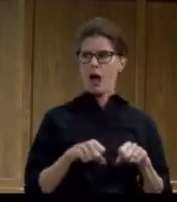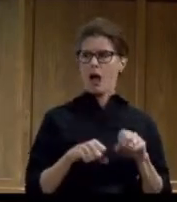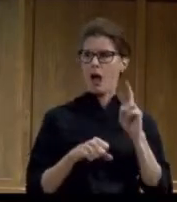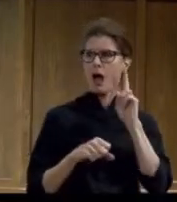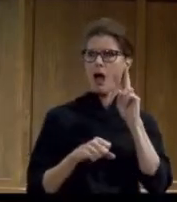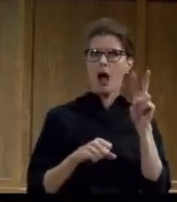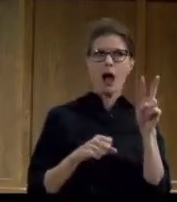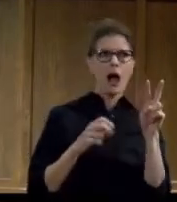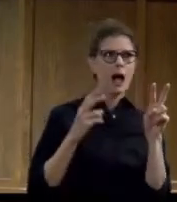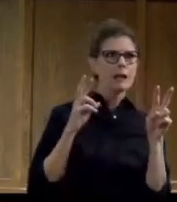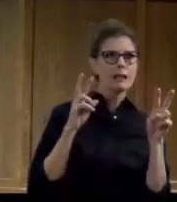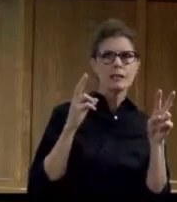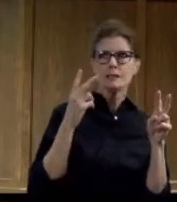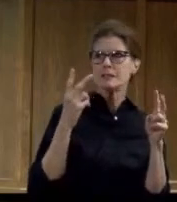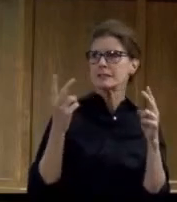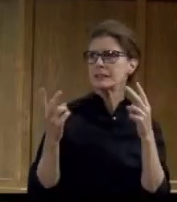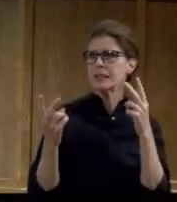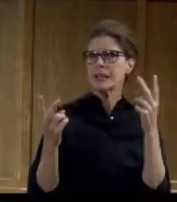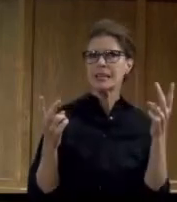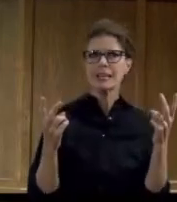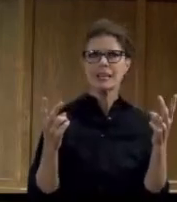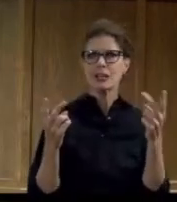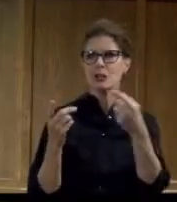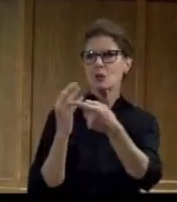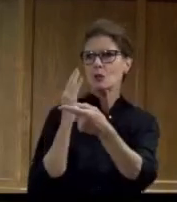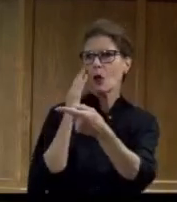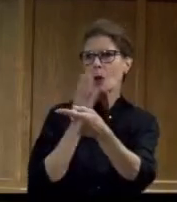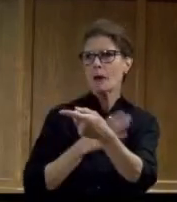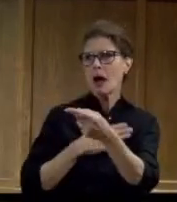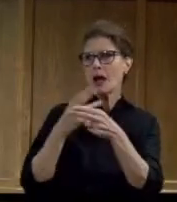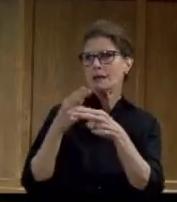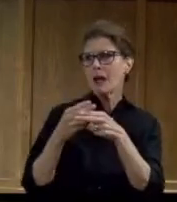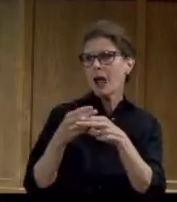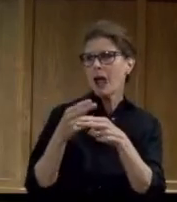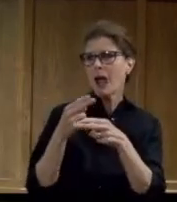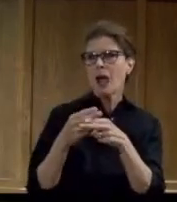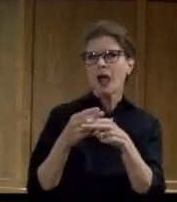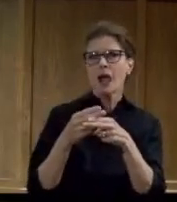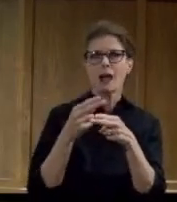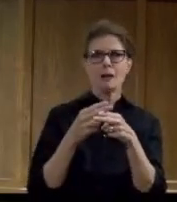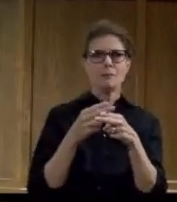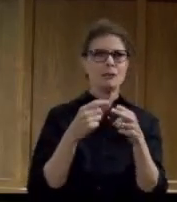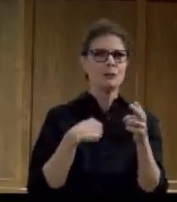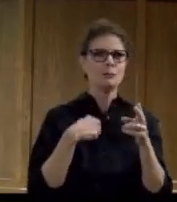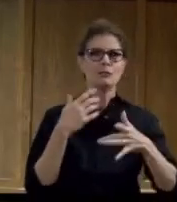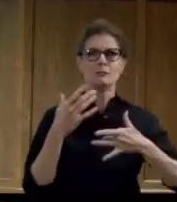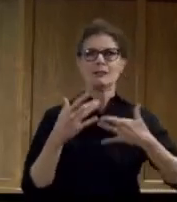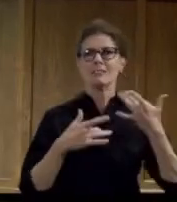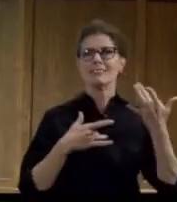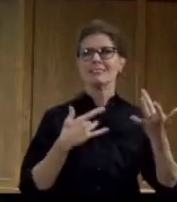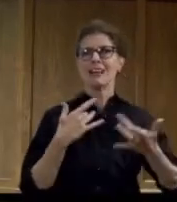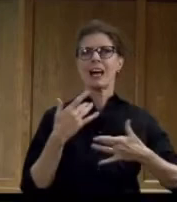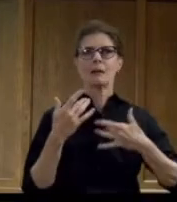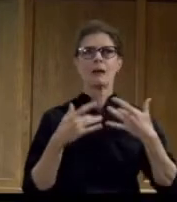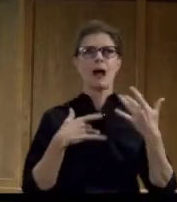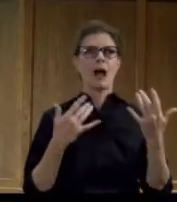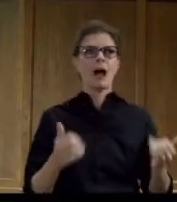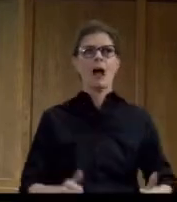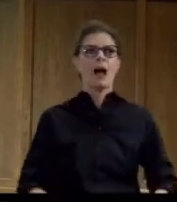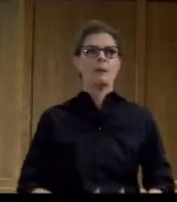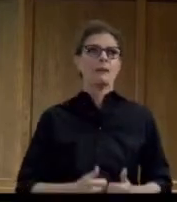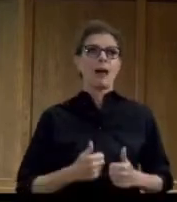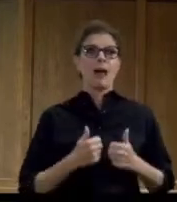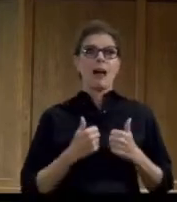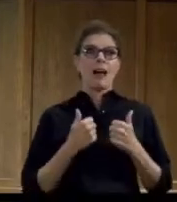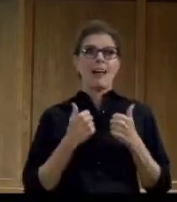that there's people in your life that know your name. And moment by moment, you would just be caught in the wonder of what it means to be alive. That